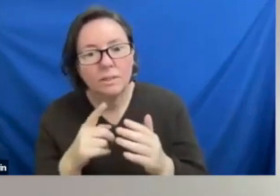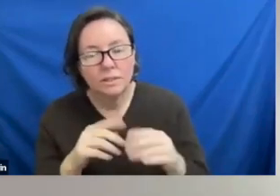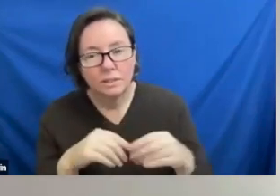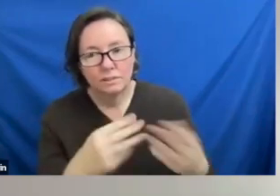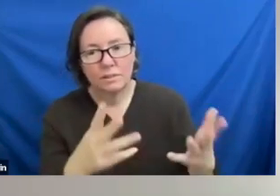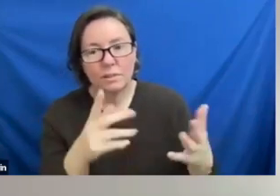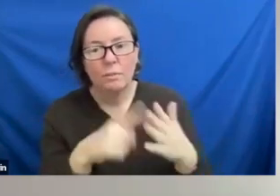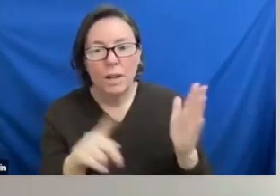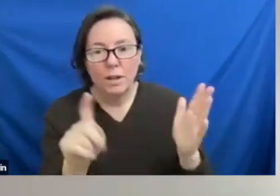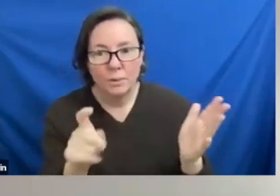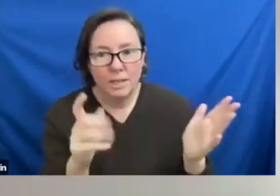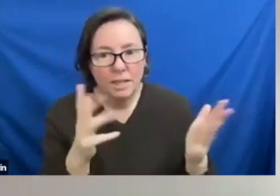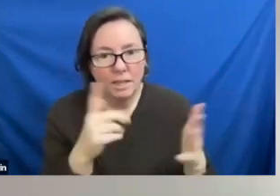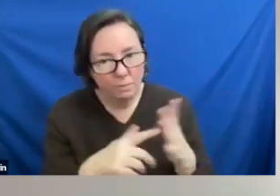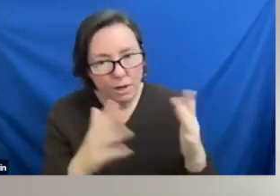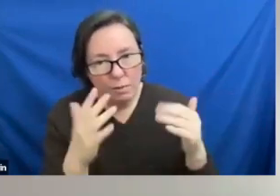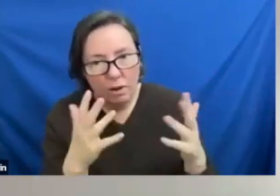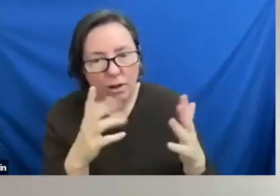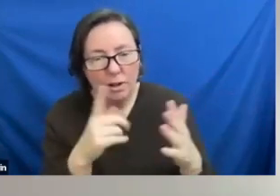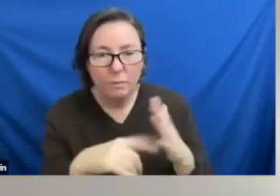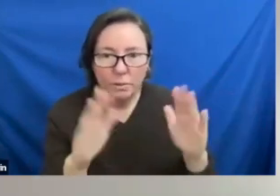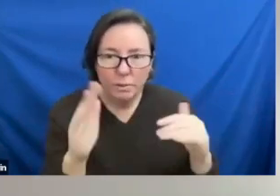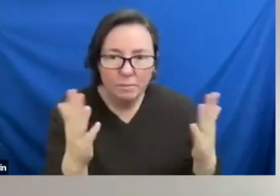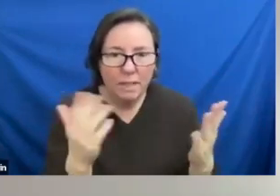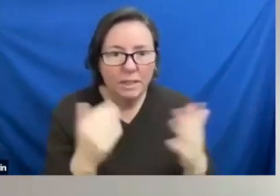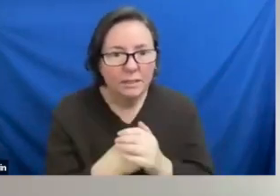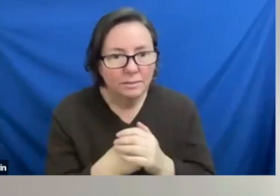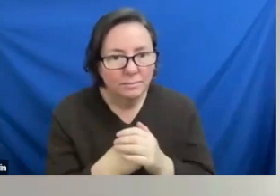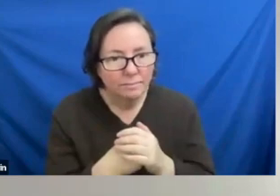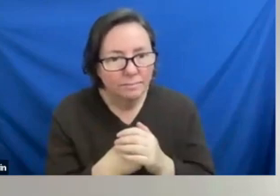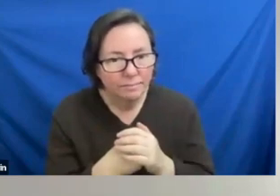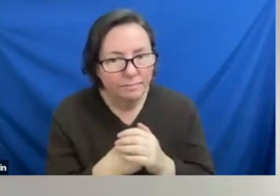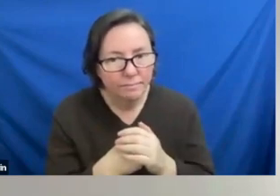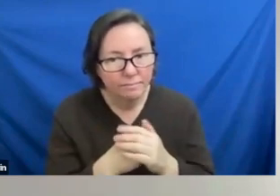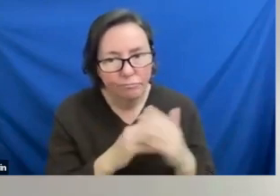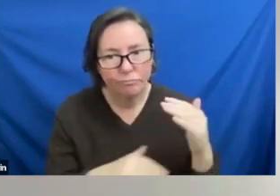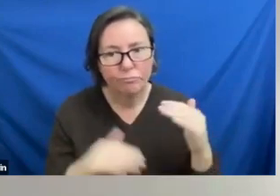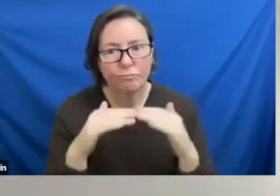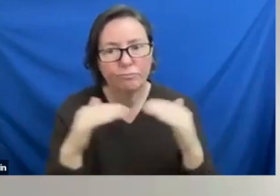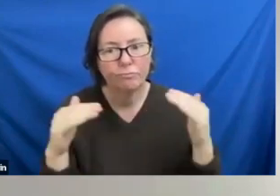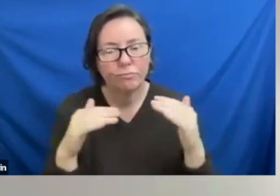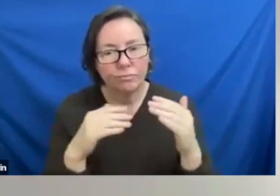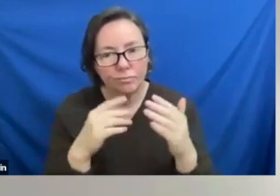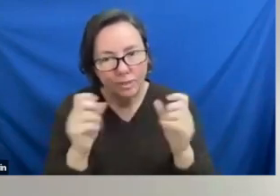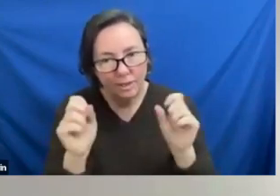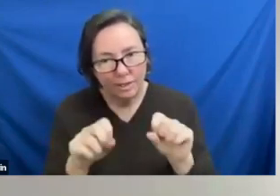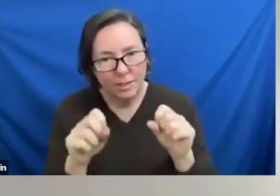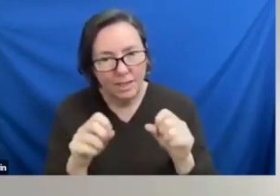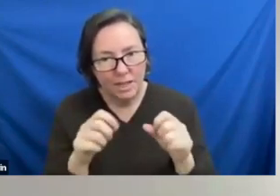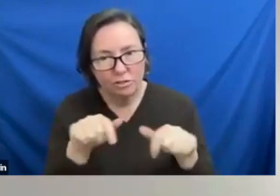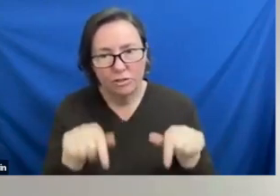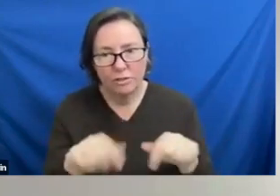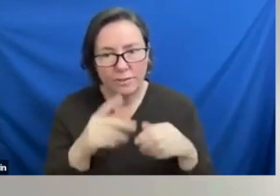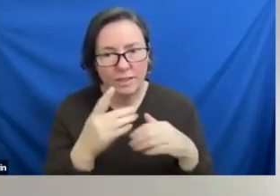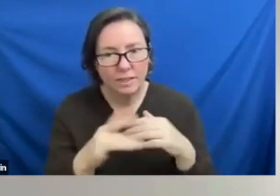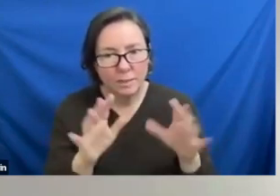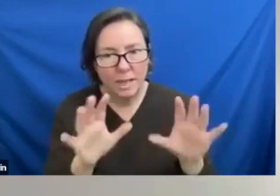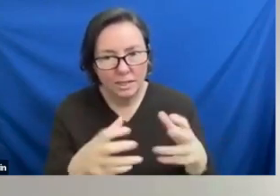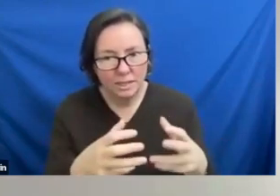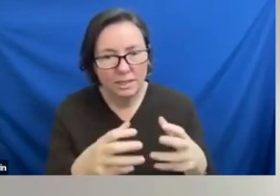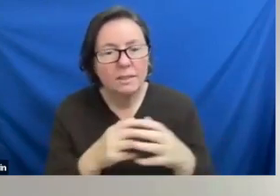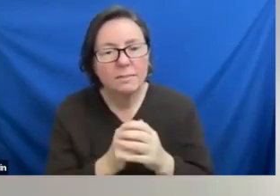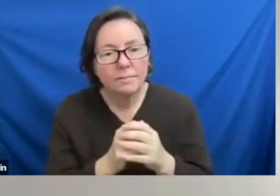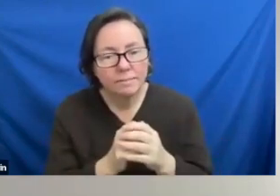what you expect it to be and what it should be, and that it lives up to its potential. And I do think that it